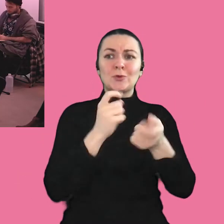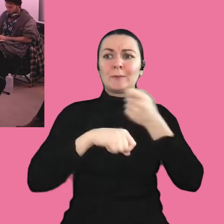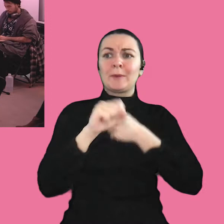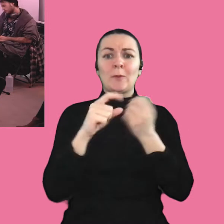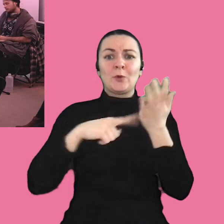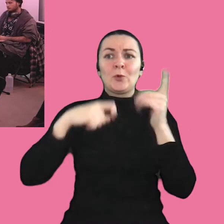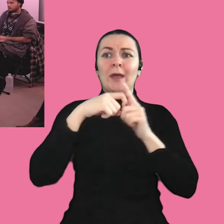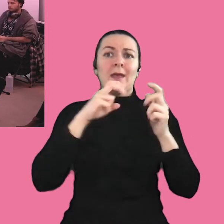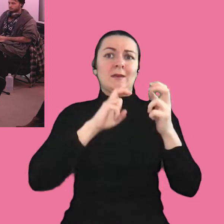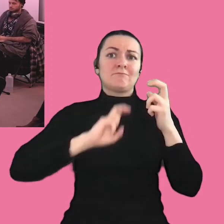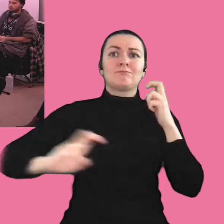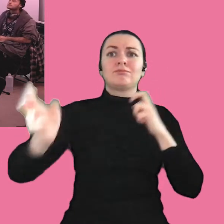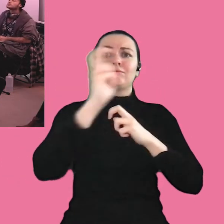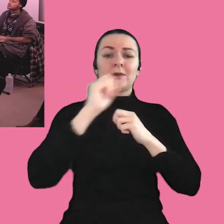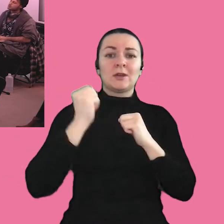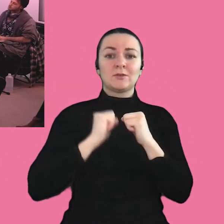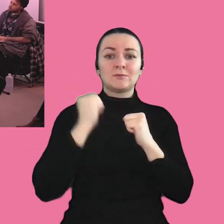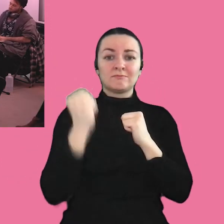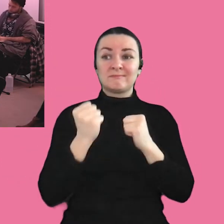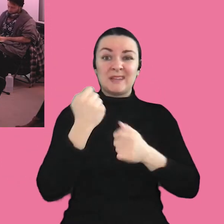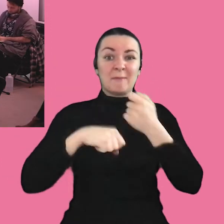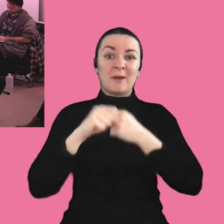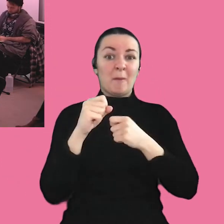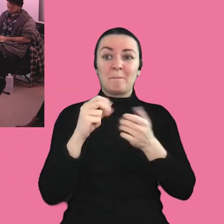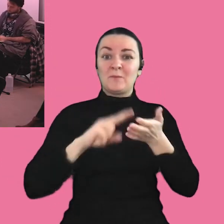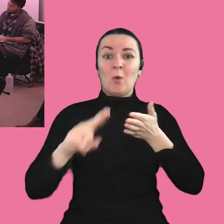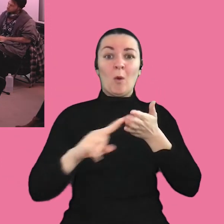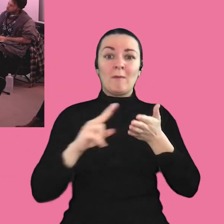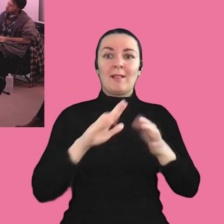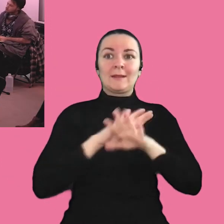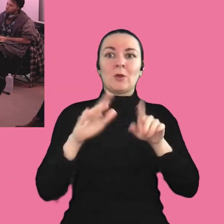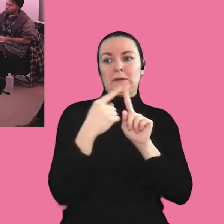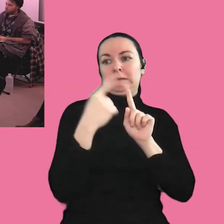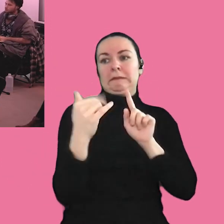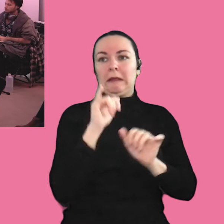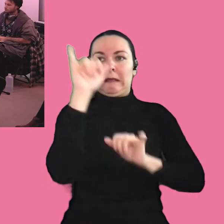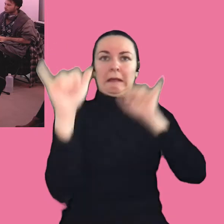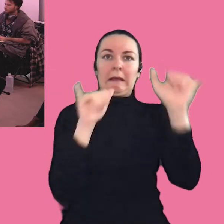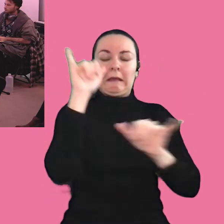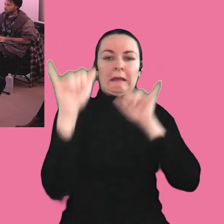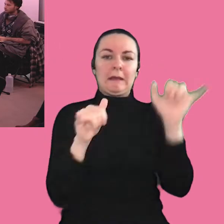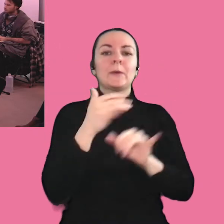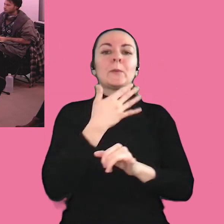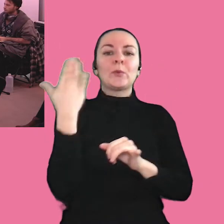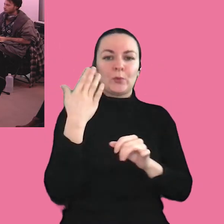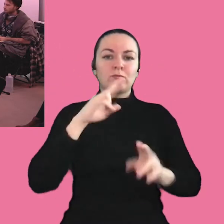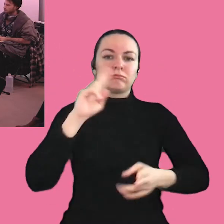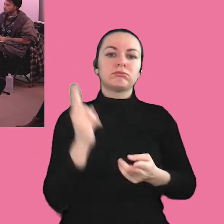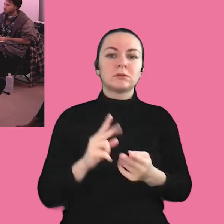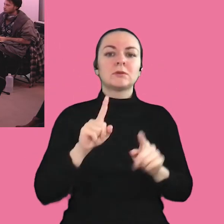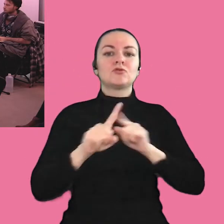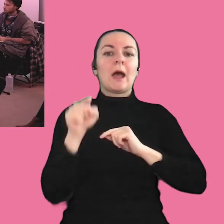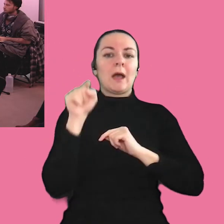so that travelling around the UK by train just becomes the default and not using